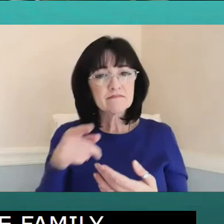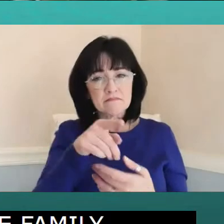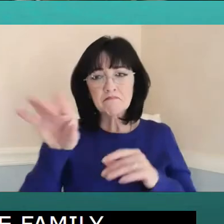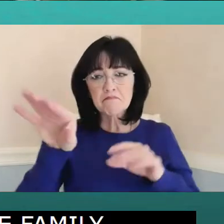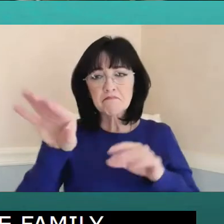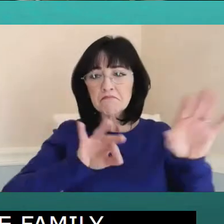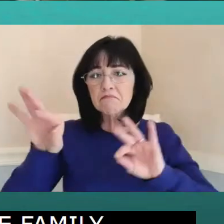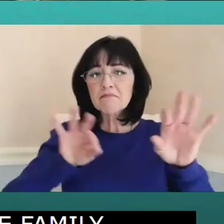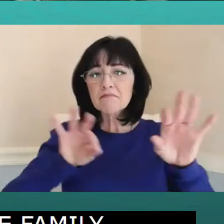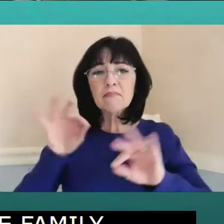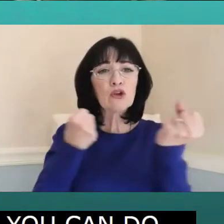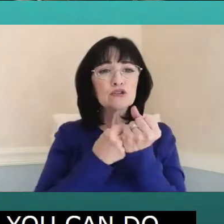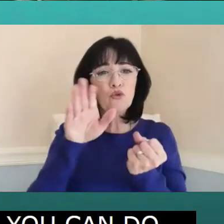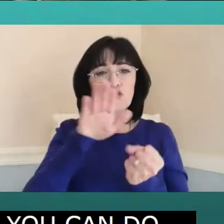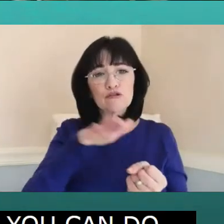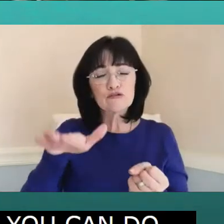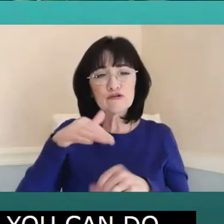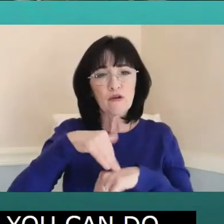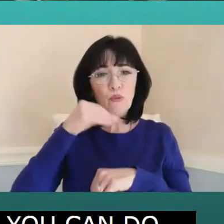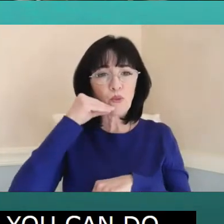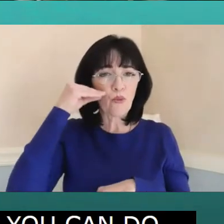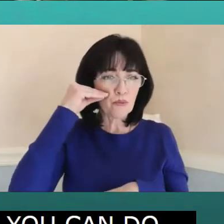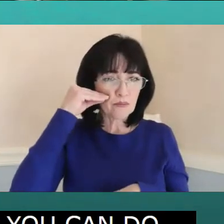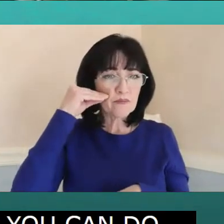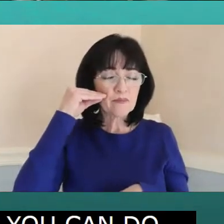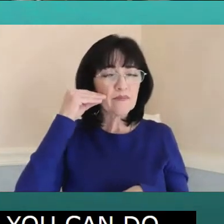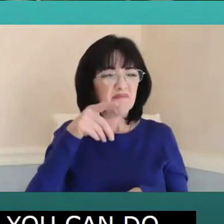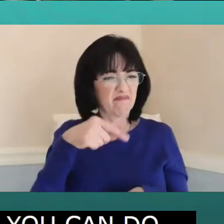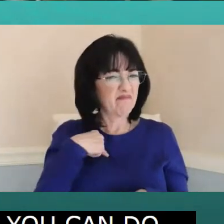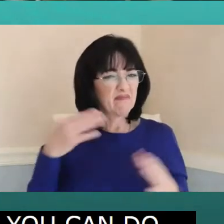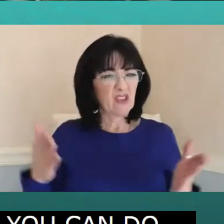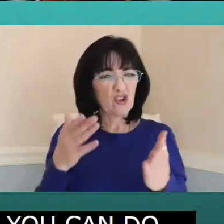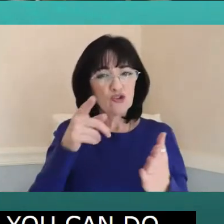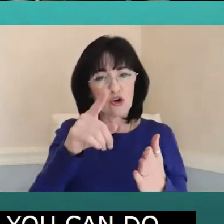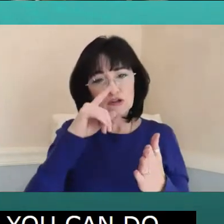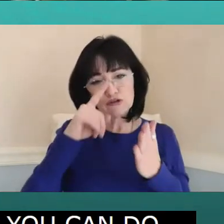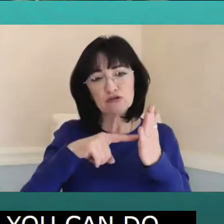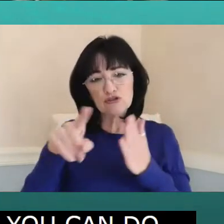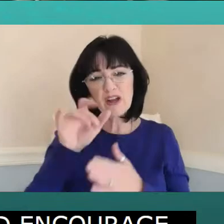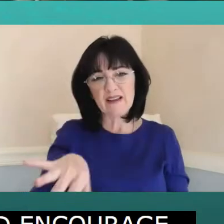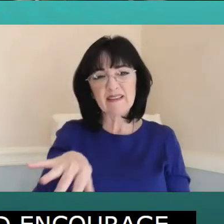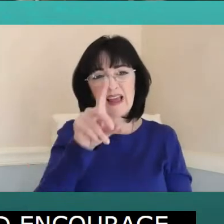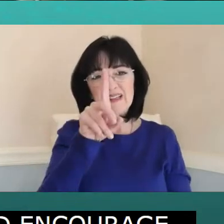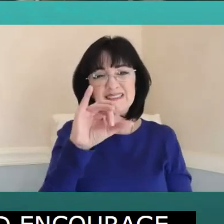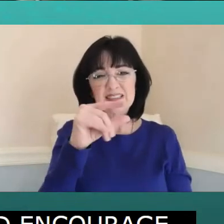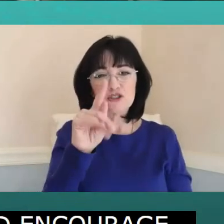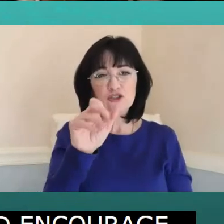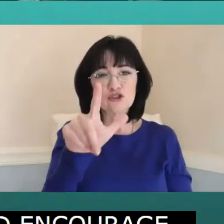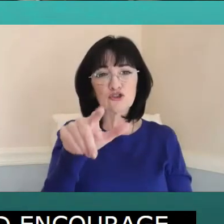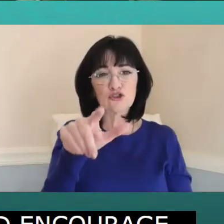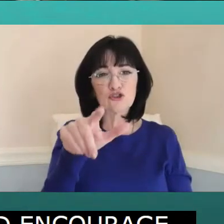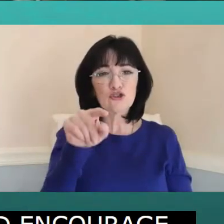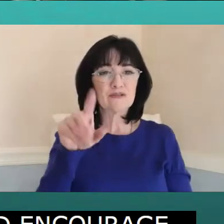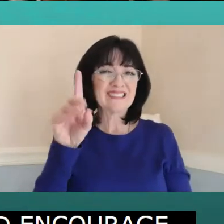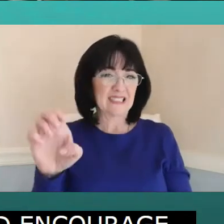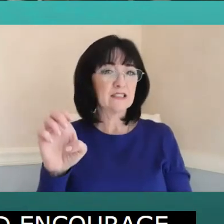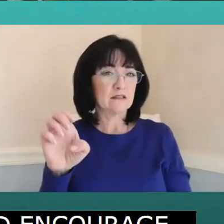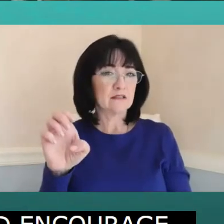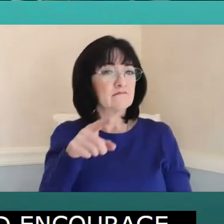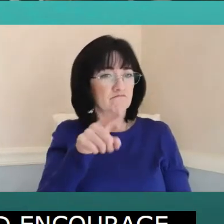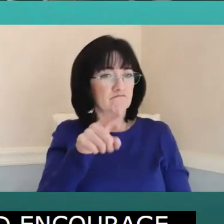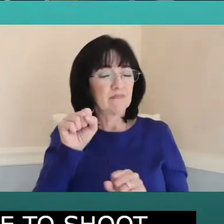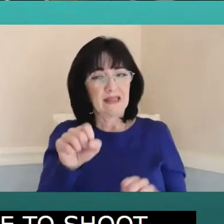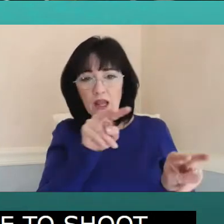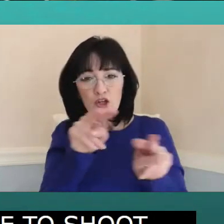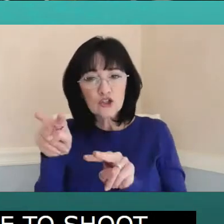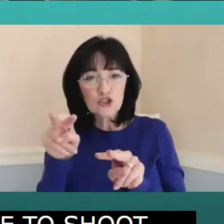child at home. And so we would encourage you to check out Digital DE, and please feel free to shoot us questions if you have questions for